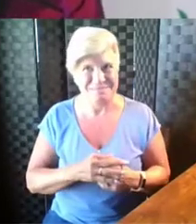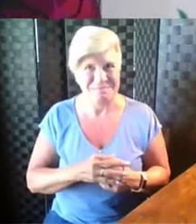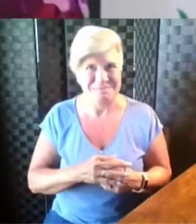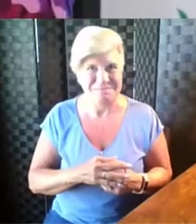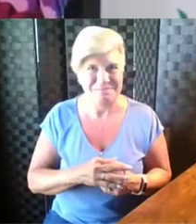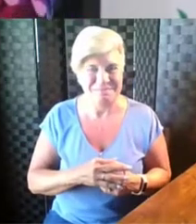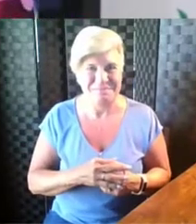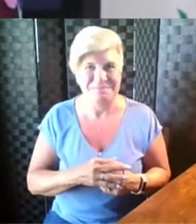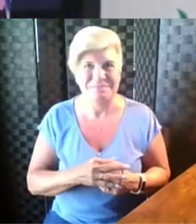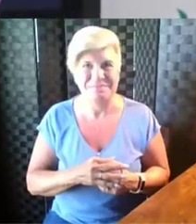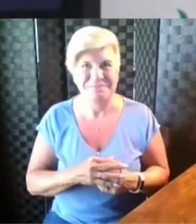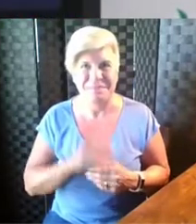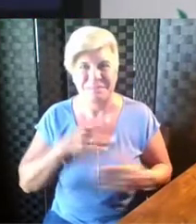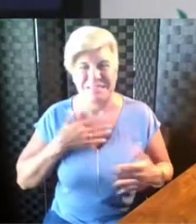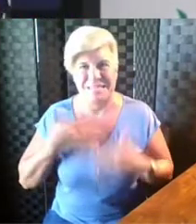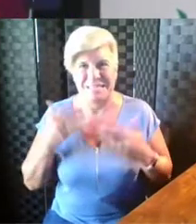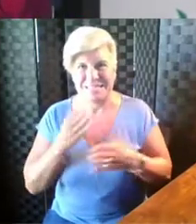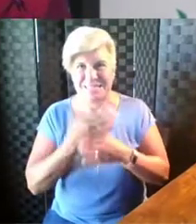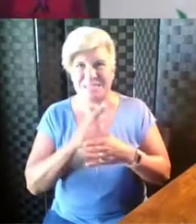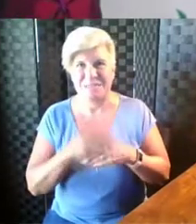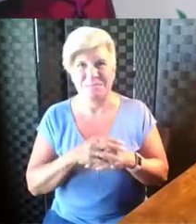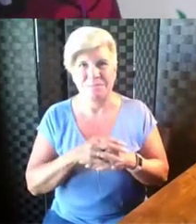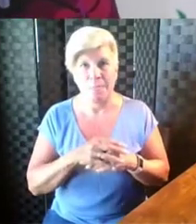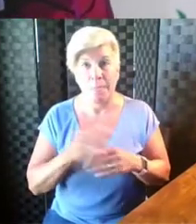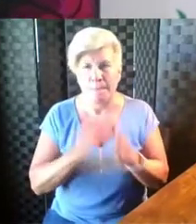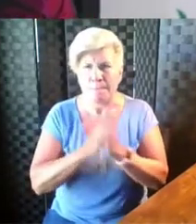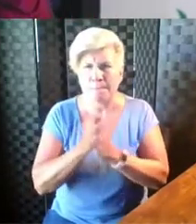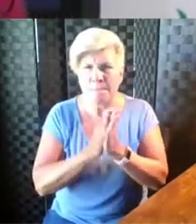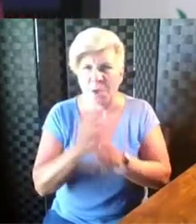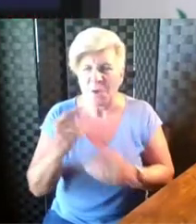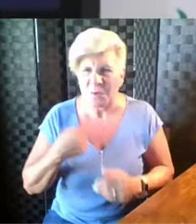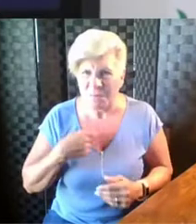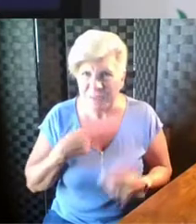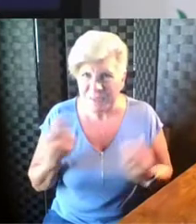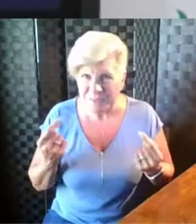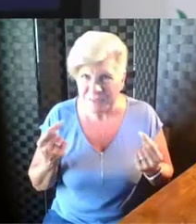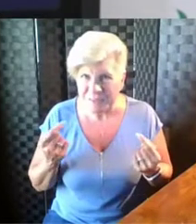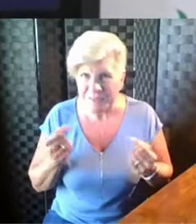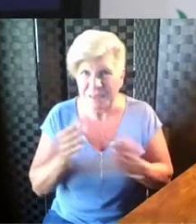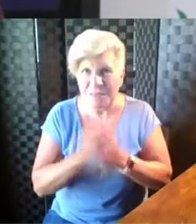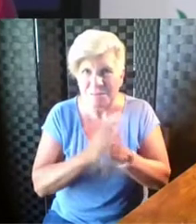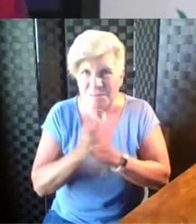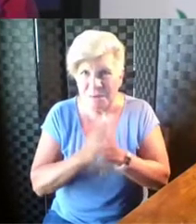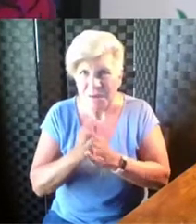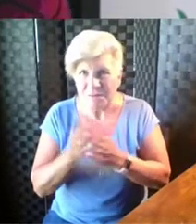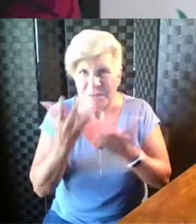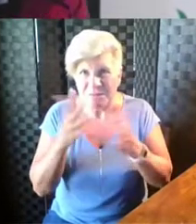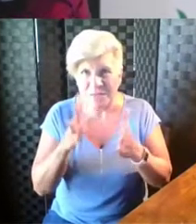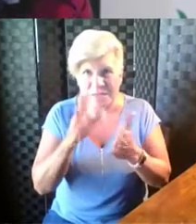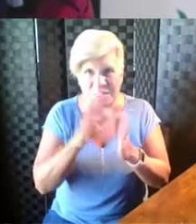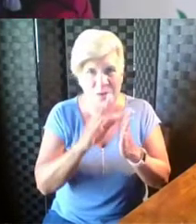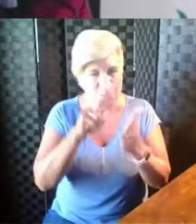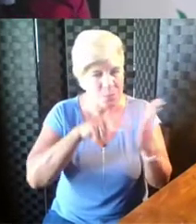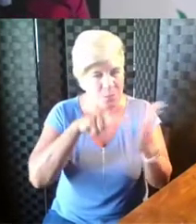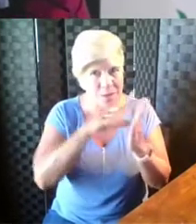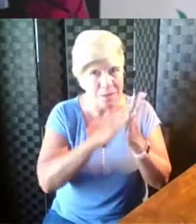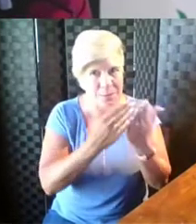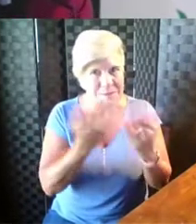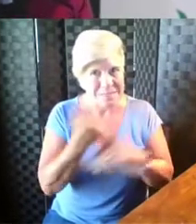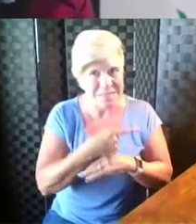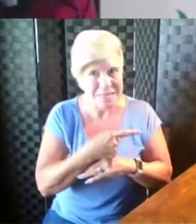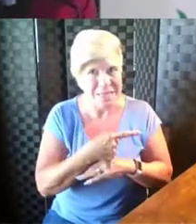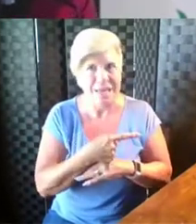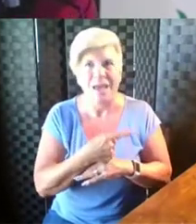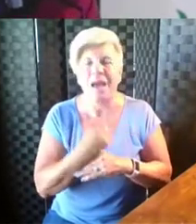really excited to share it with you. Something that I am motivated to do is I am motivated to finish a book today. I know I shared with you last week